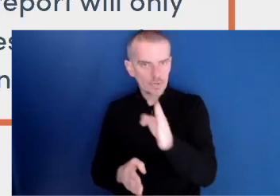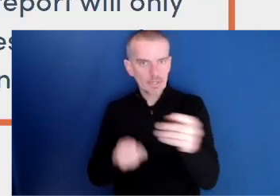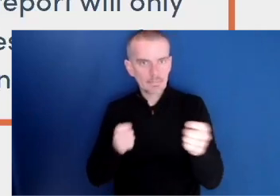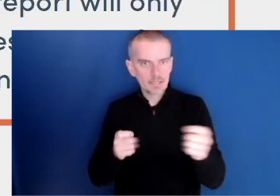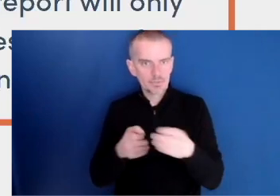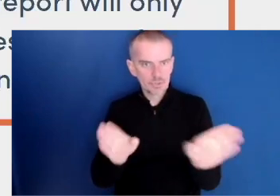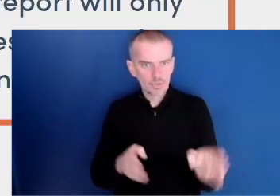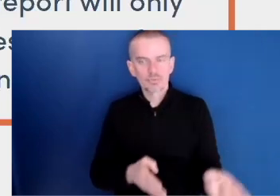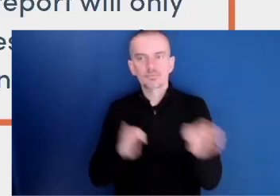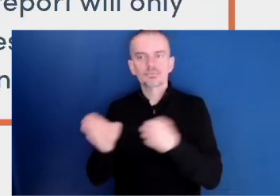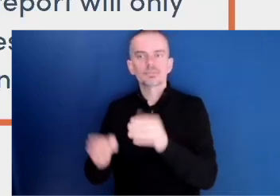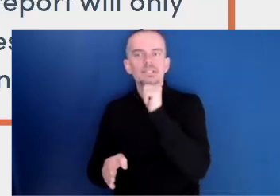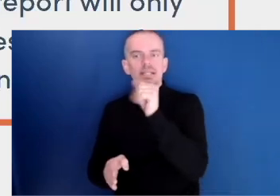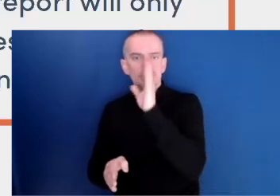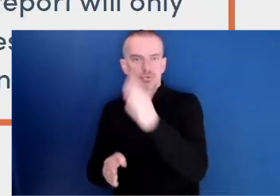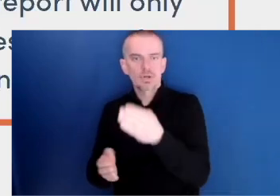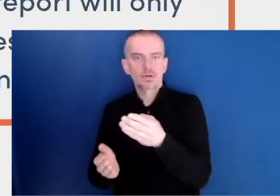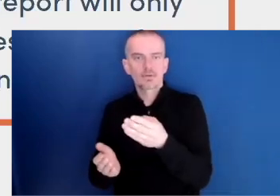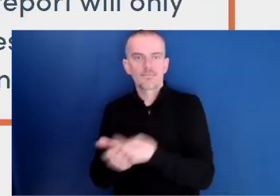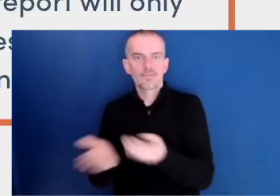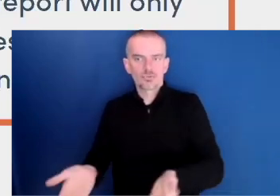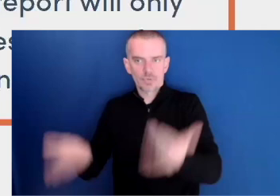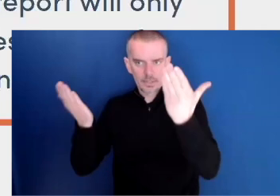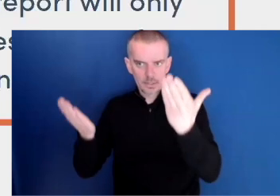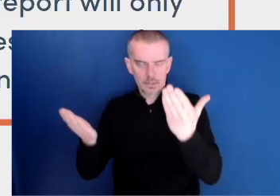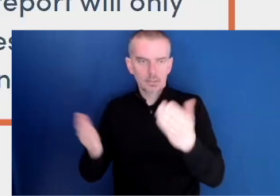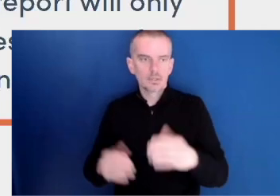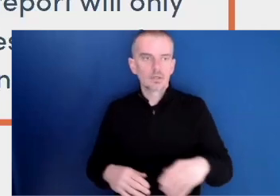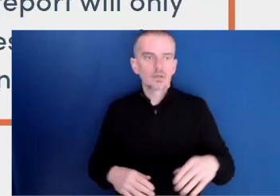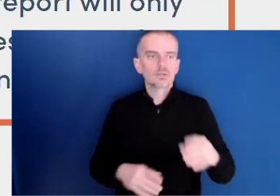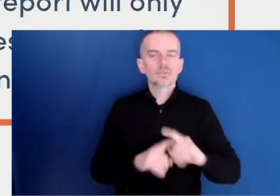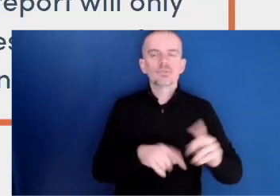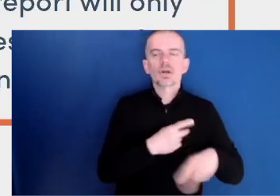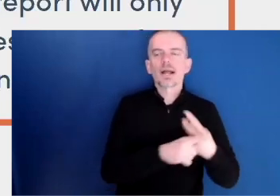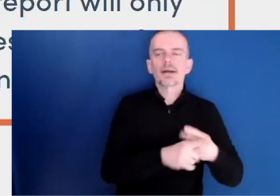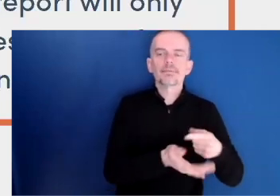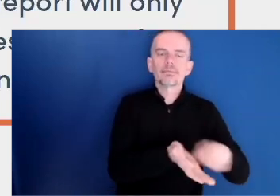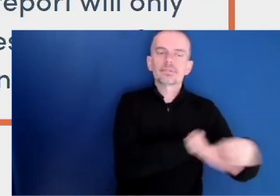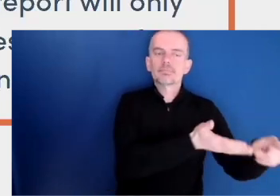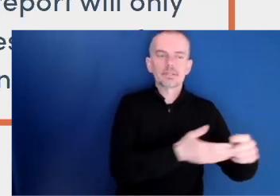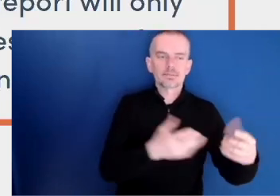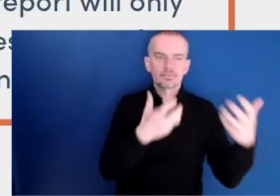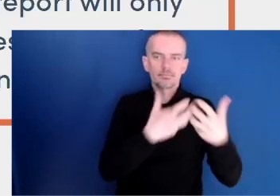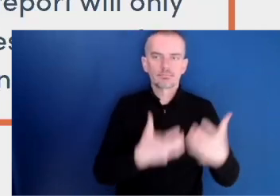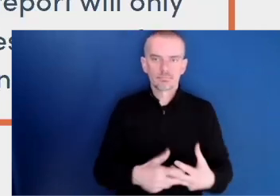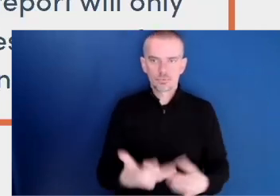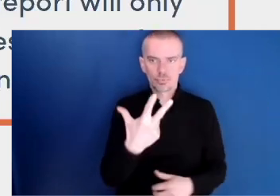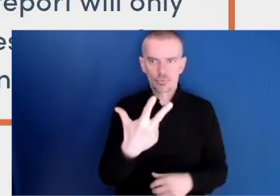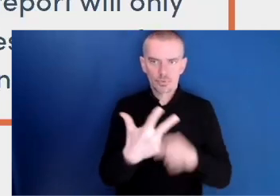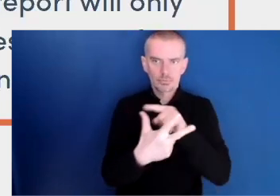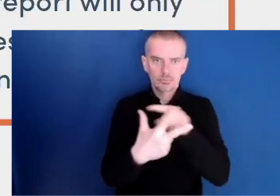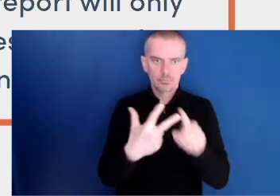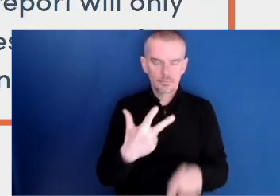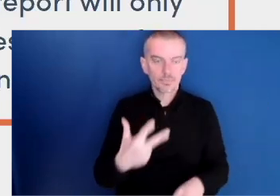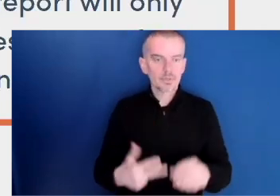so we've coded various expenses to those three buckets. But you can see toward the right of that statement of activity down